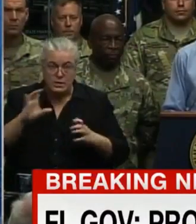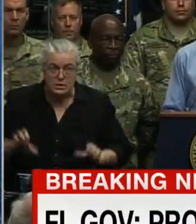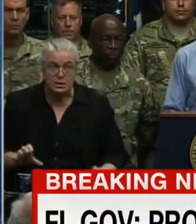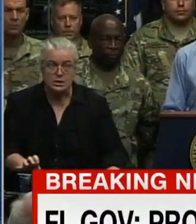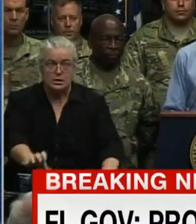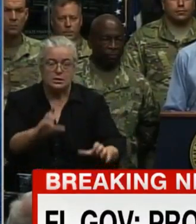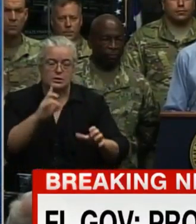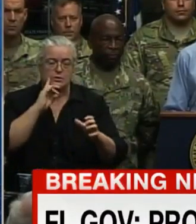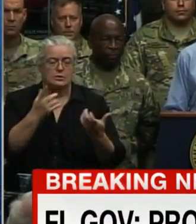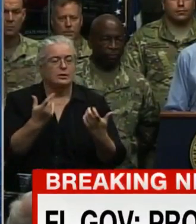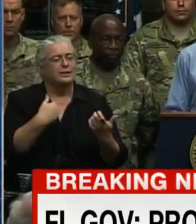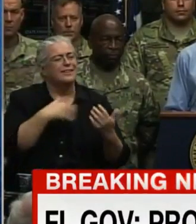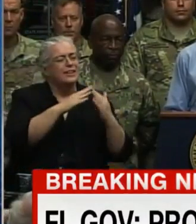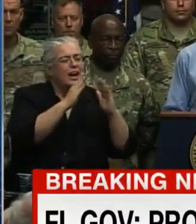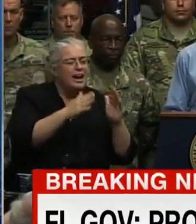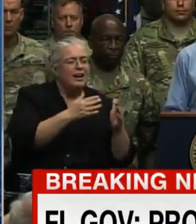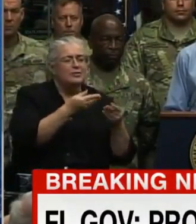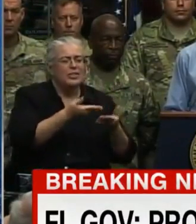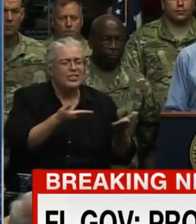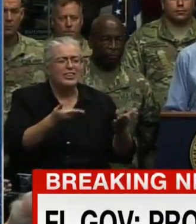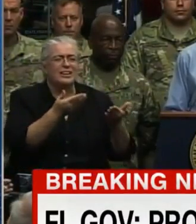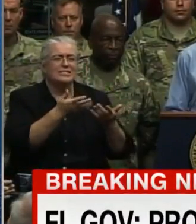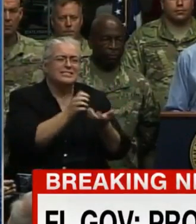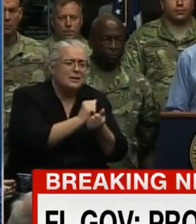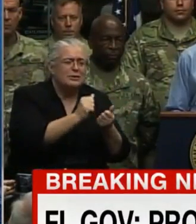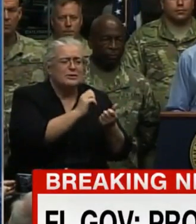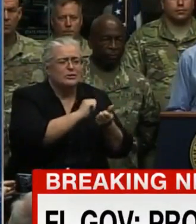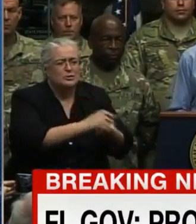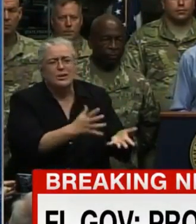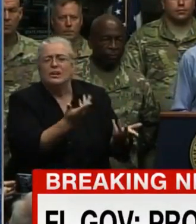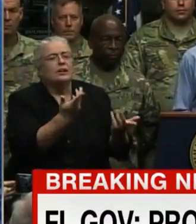Possessions can be replaced. Your life, your family cannot be replaced.